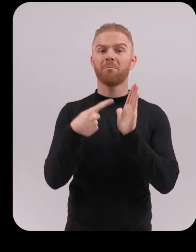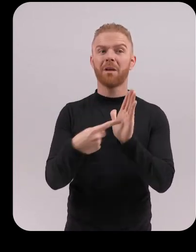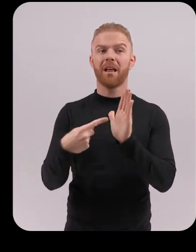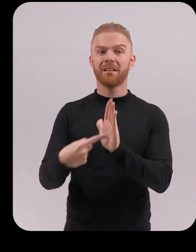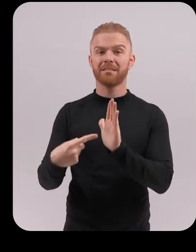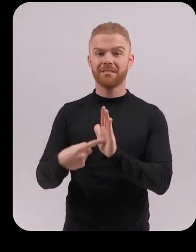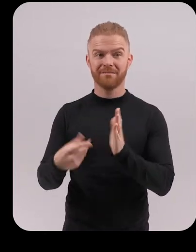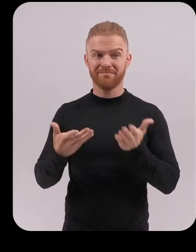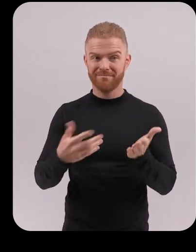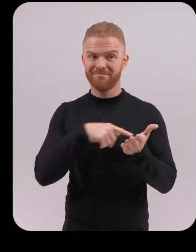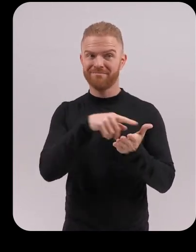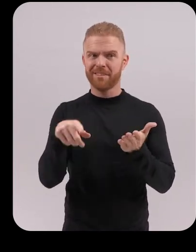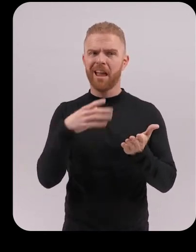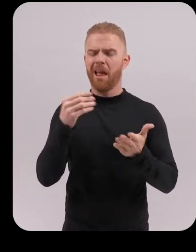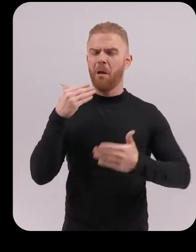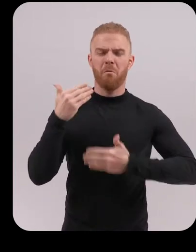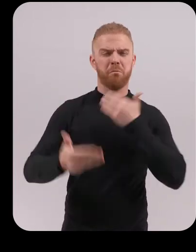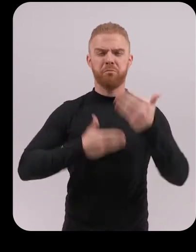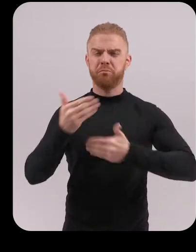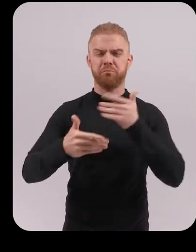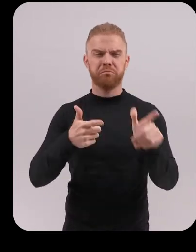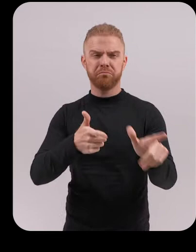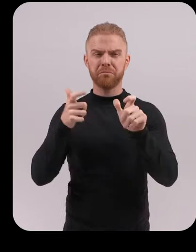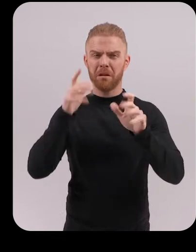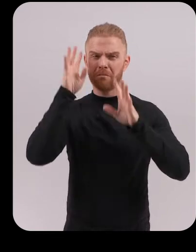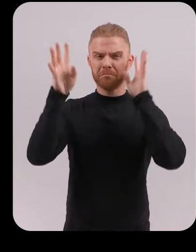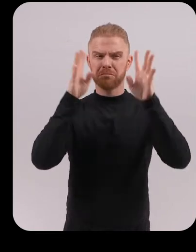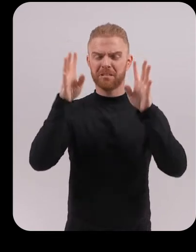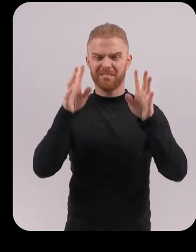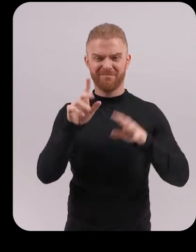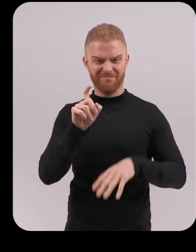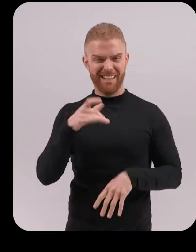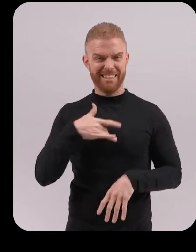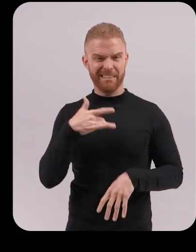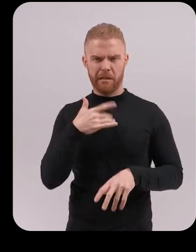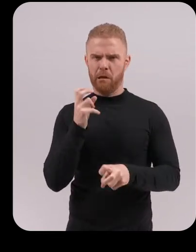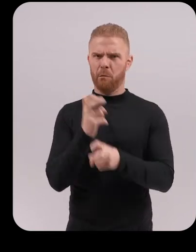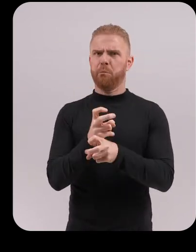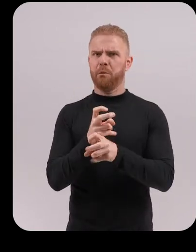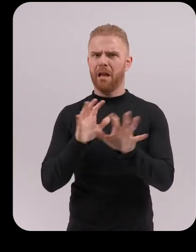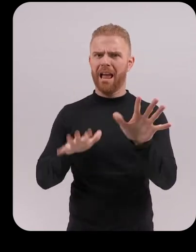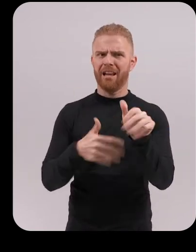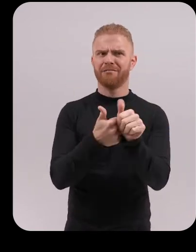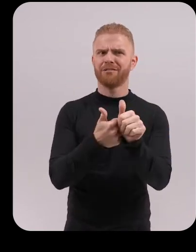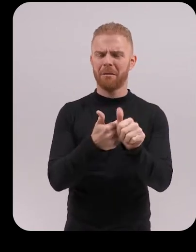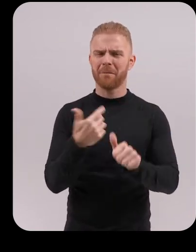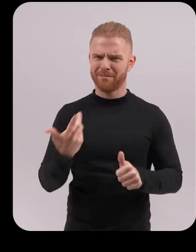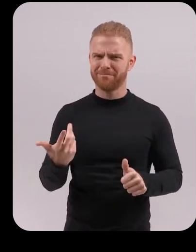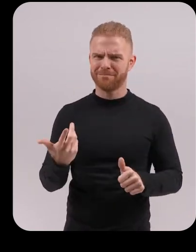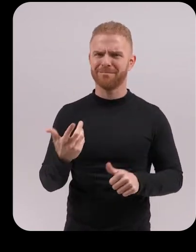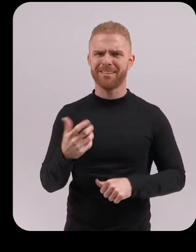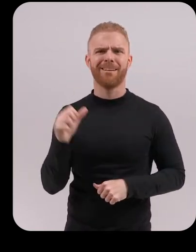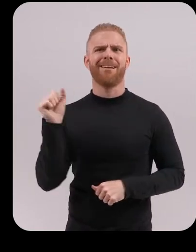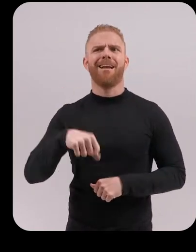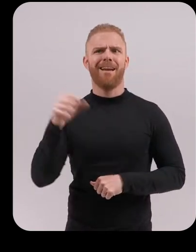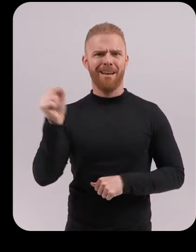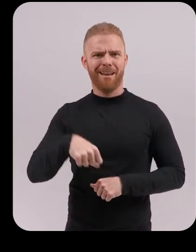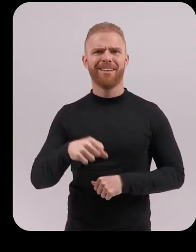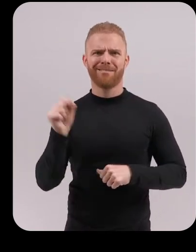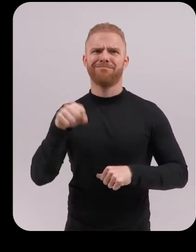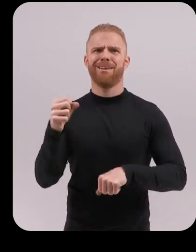With new models and a blistering pace of innovation, does it feel challenging to keep up? Yes. Yeah, of course it